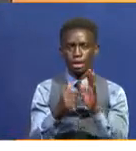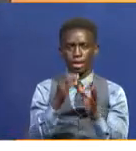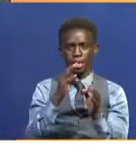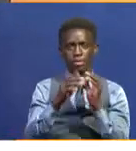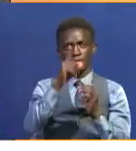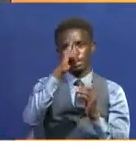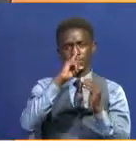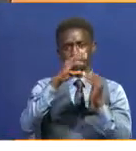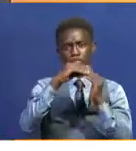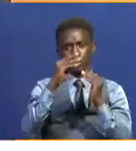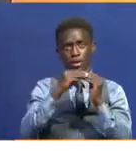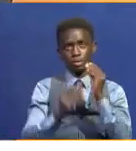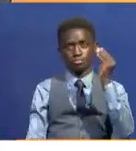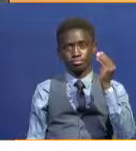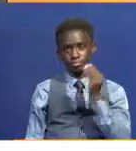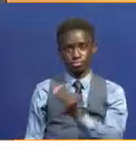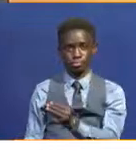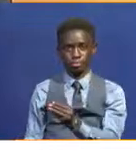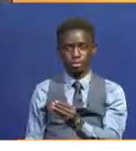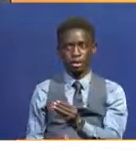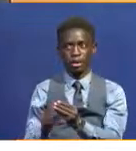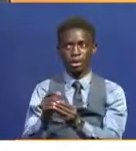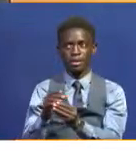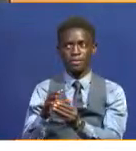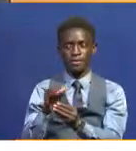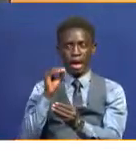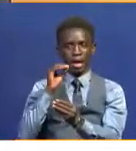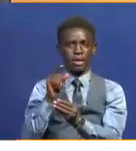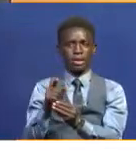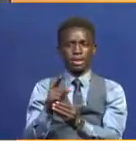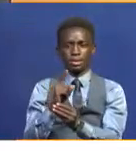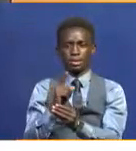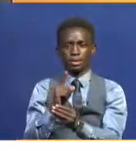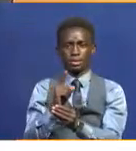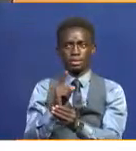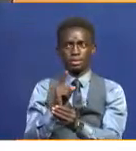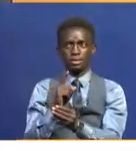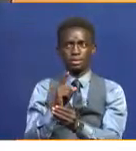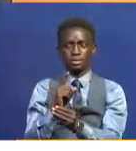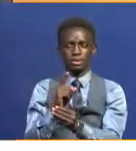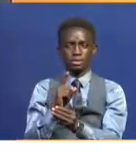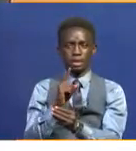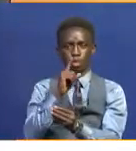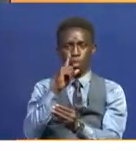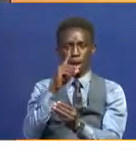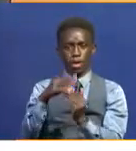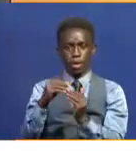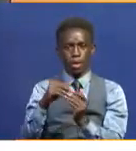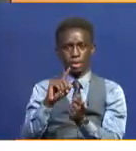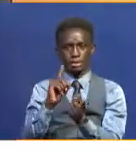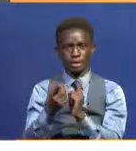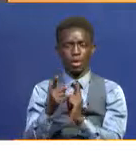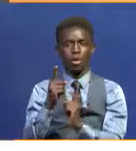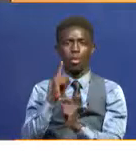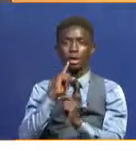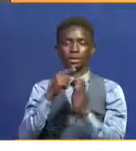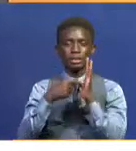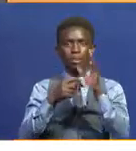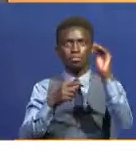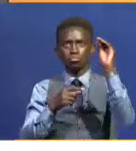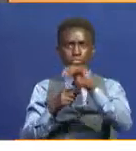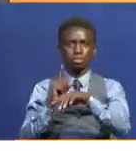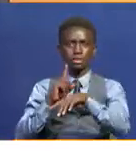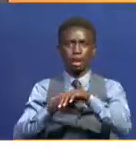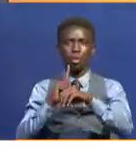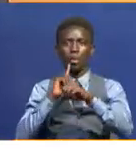And the shilling moves to 160 like it was earlier in the year, yeah. and the break came in at around 120, then that's already a loss. Even